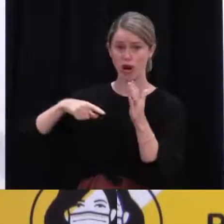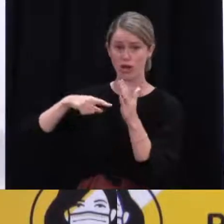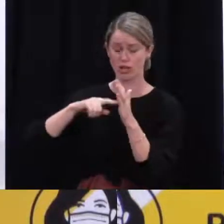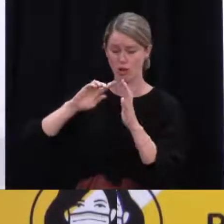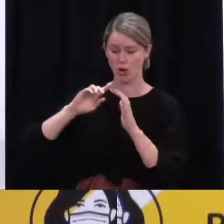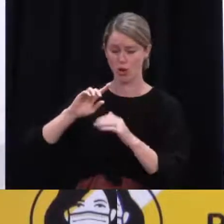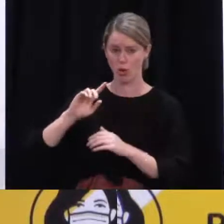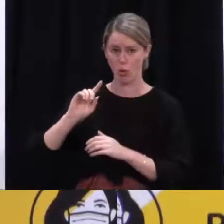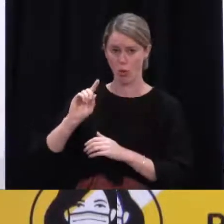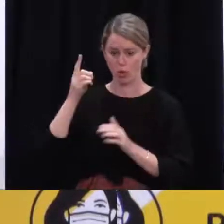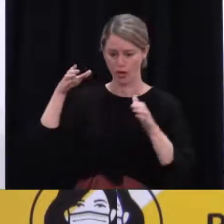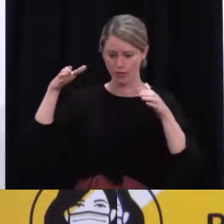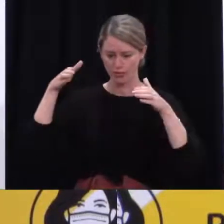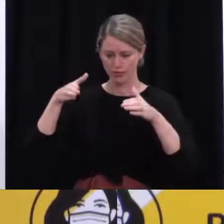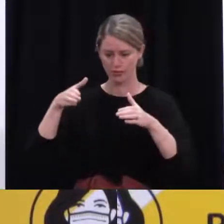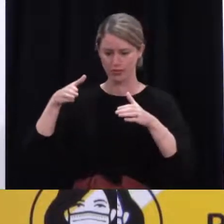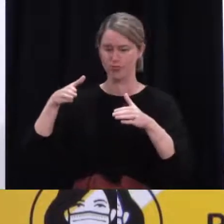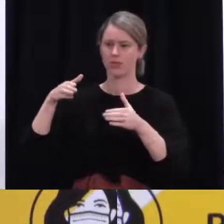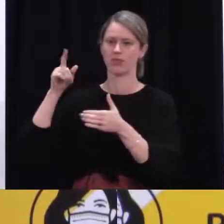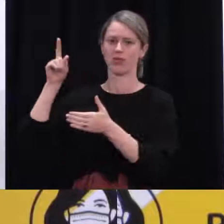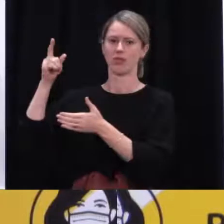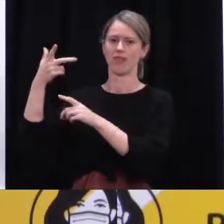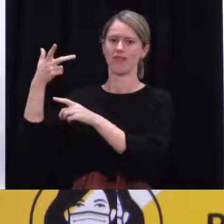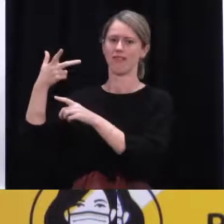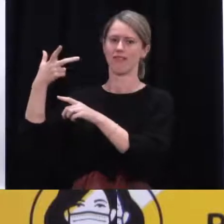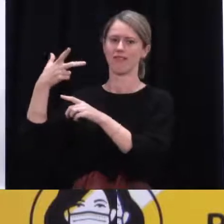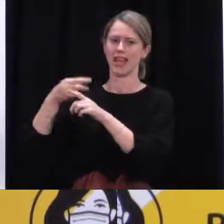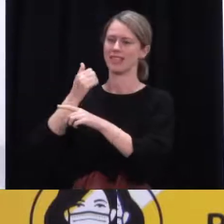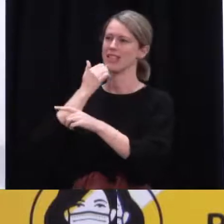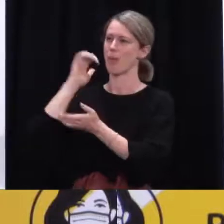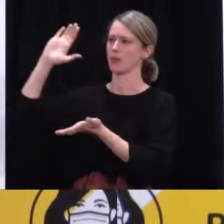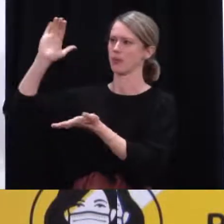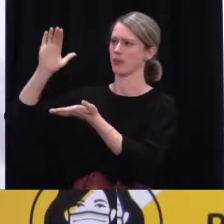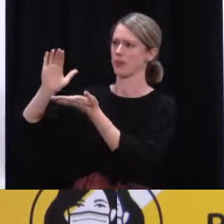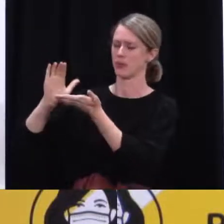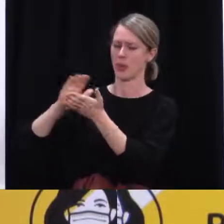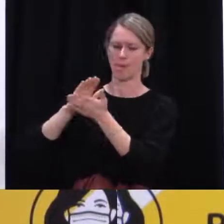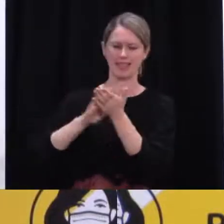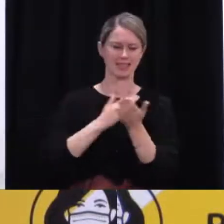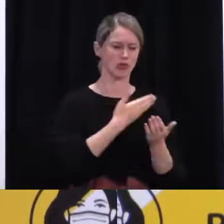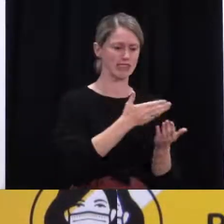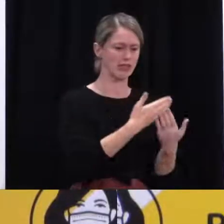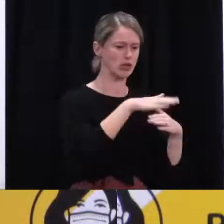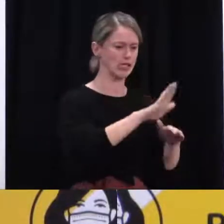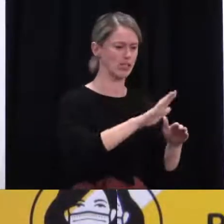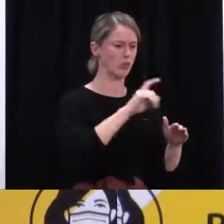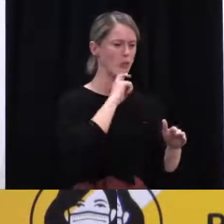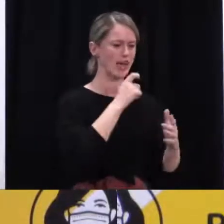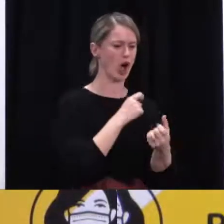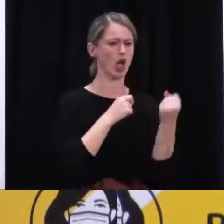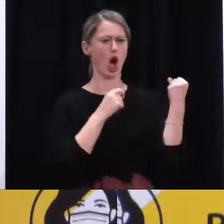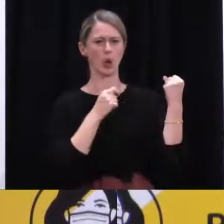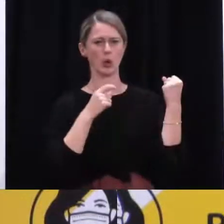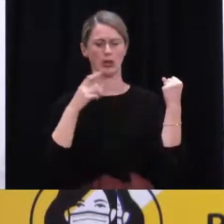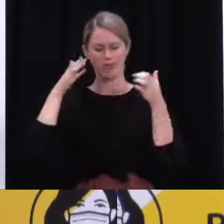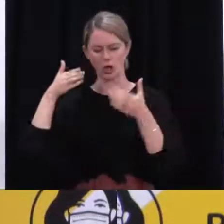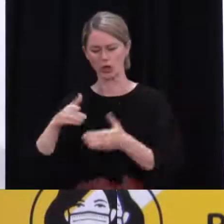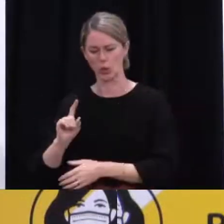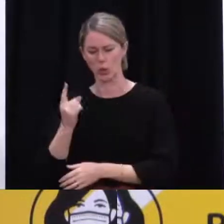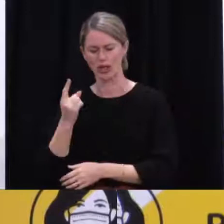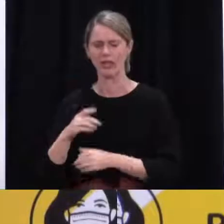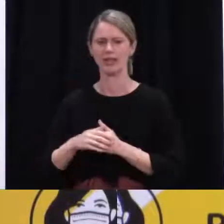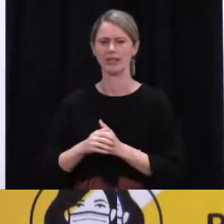supplies get a bit lower. Will you have to slow things down around the country? How will that work? Look, we are, I think has been well signalled,